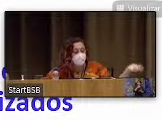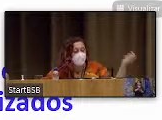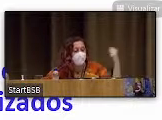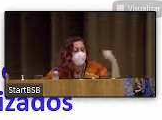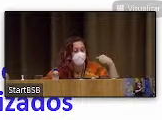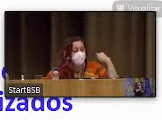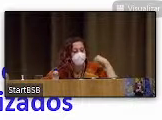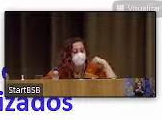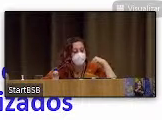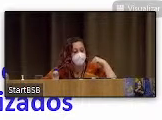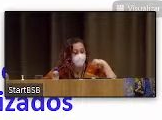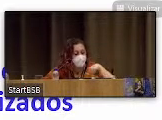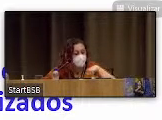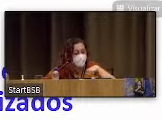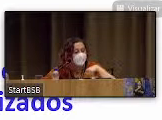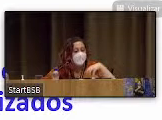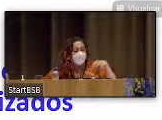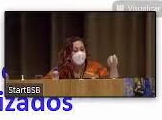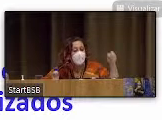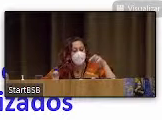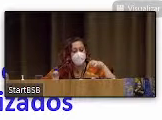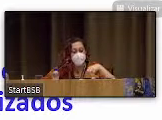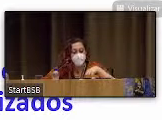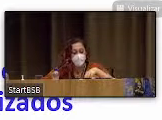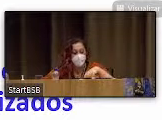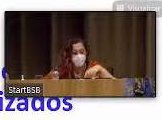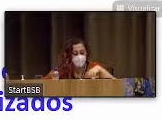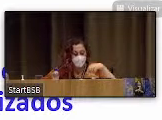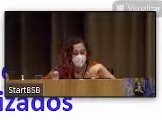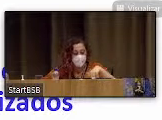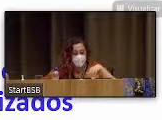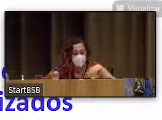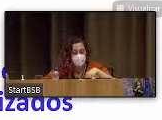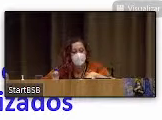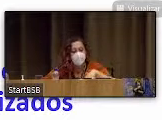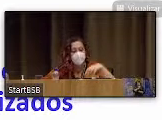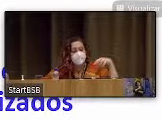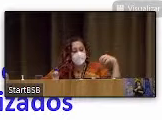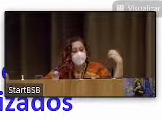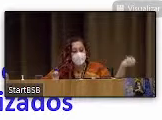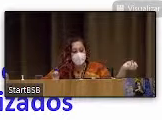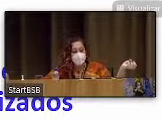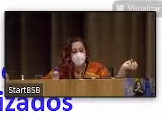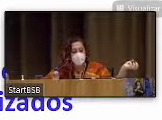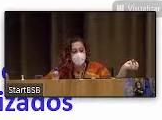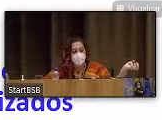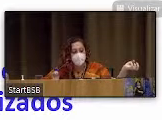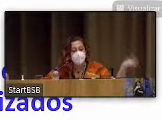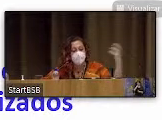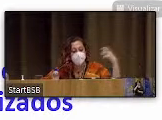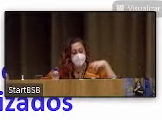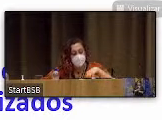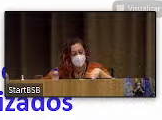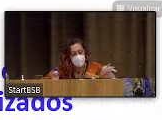was approved in IMIP in June 2020, and the result